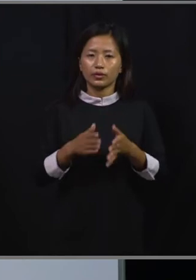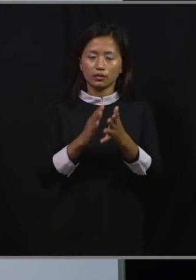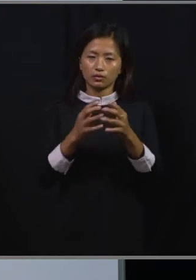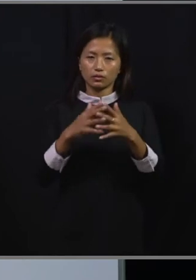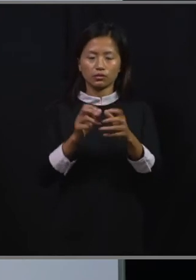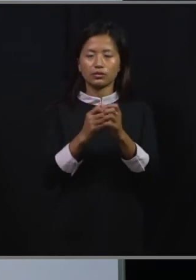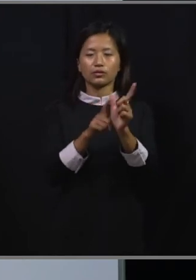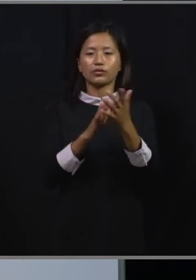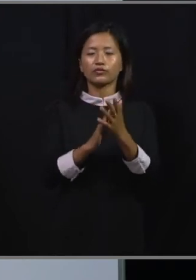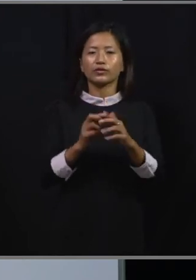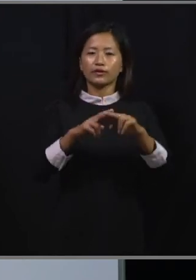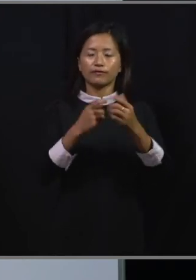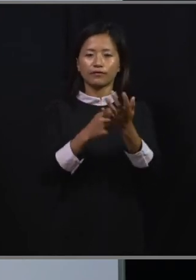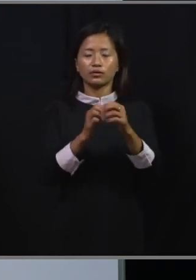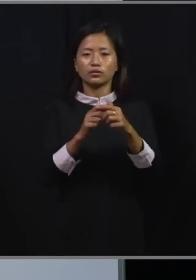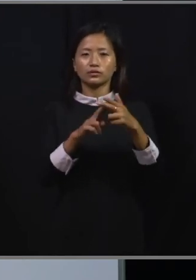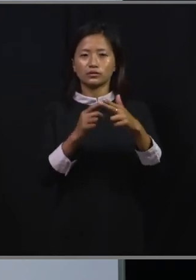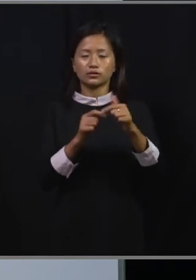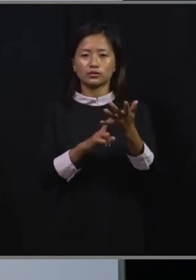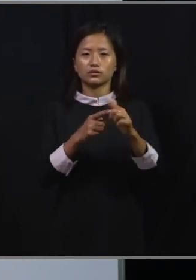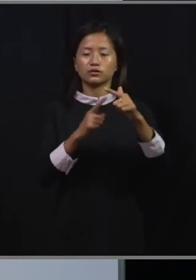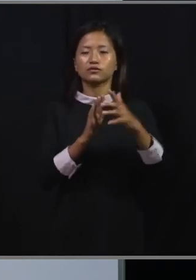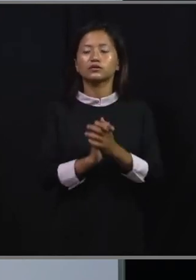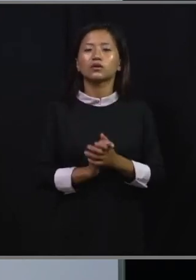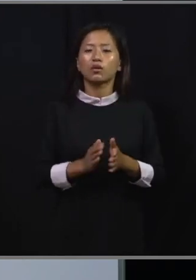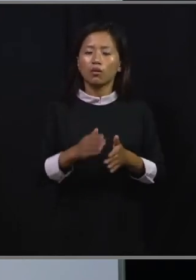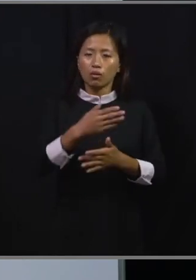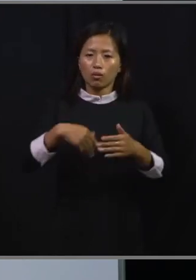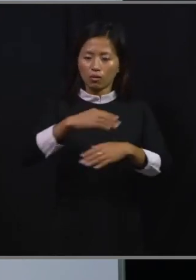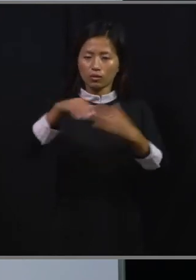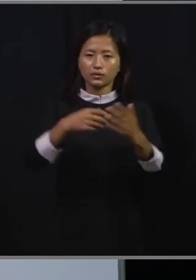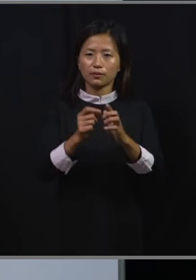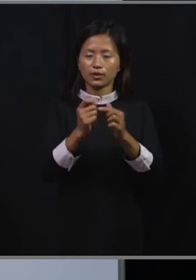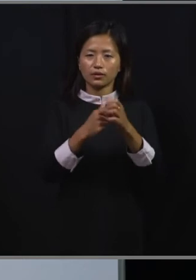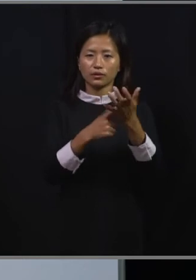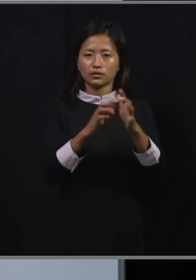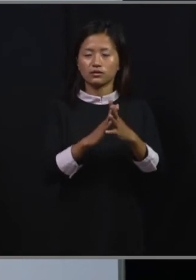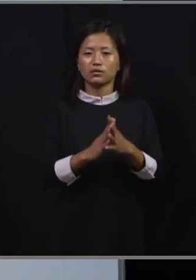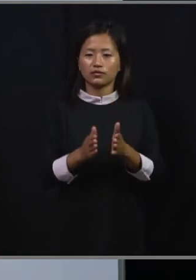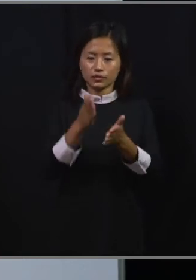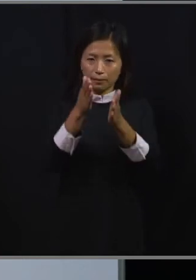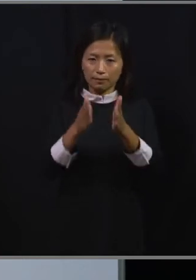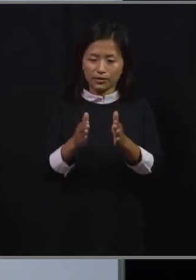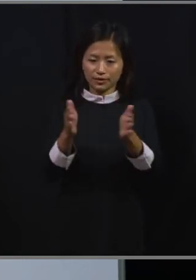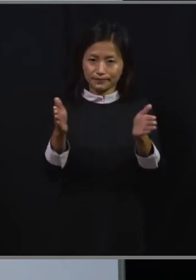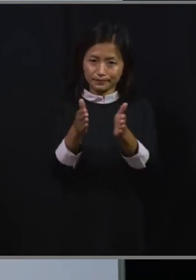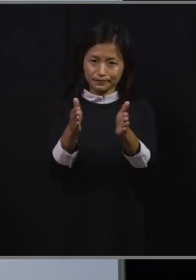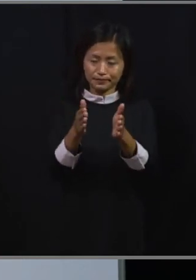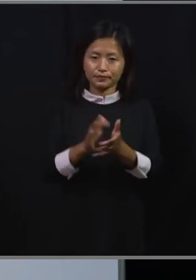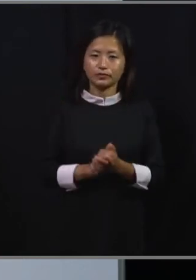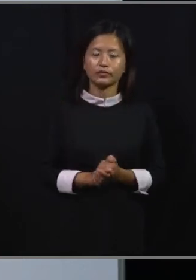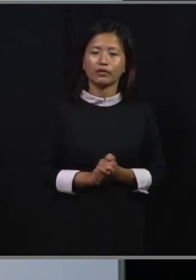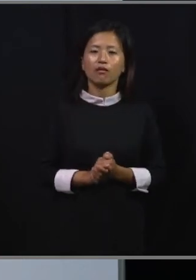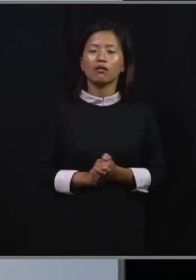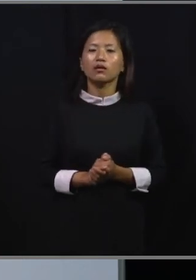locus of particles. Wavefront is what? Locus of all the particles in the of the medium. Locus of all the particles of